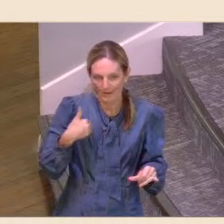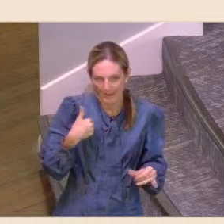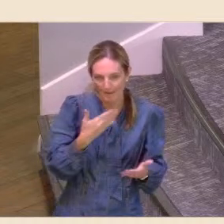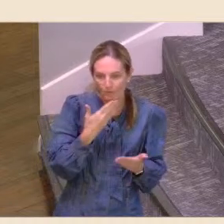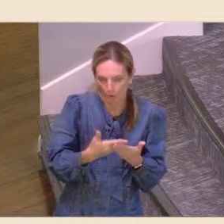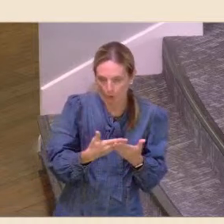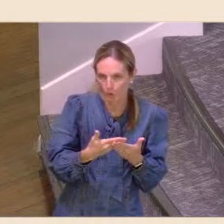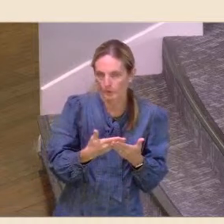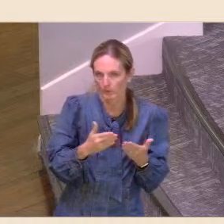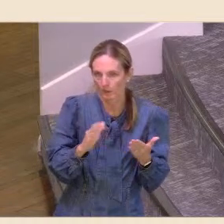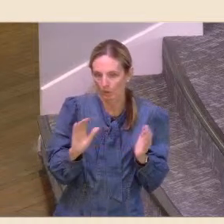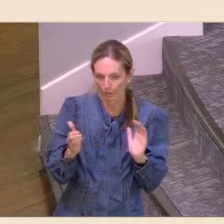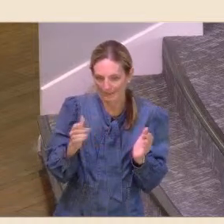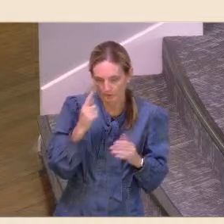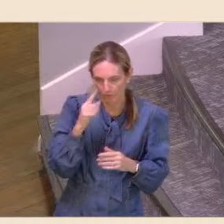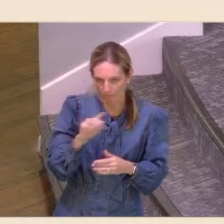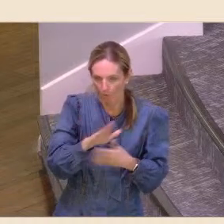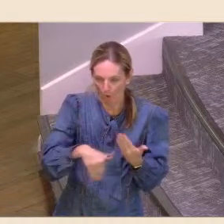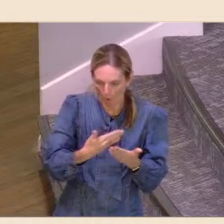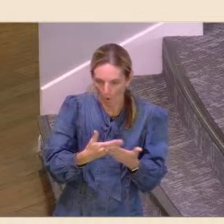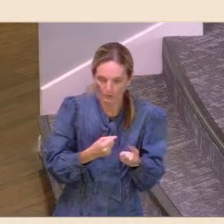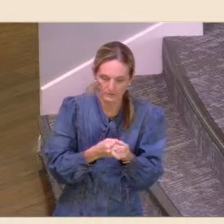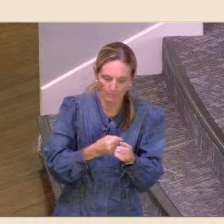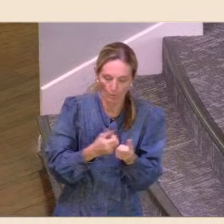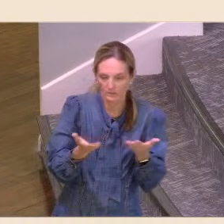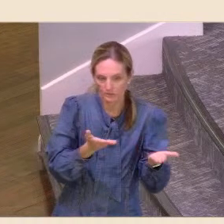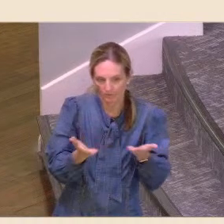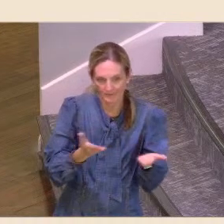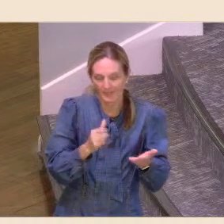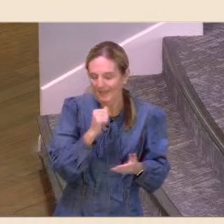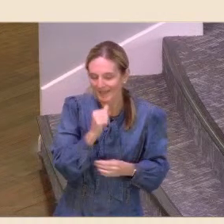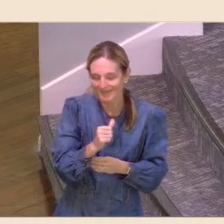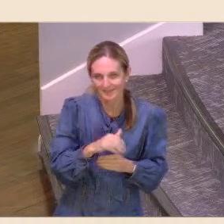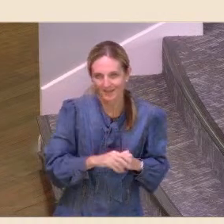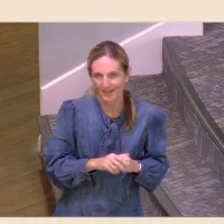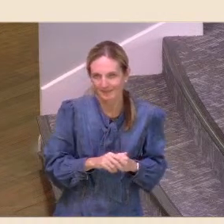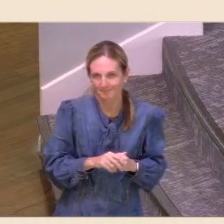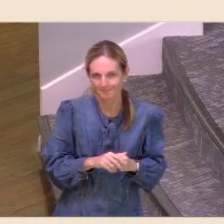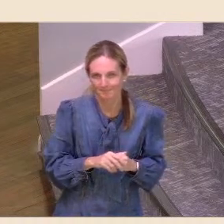ratio for all of these support services. It may not be to where,